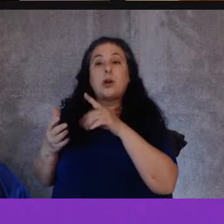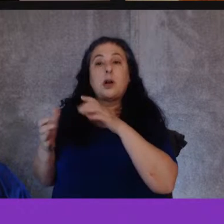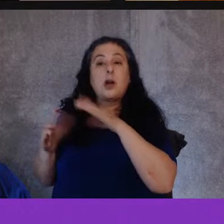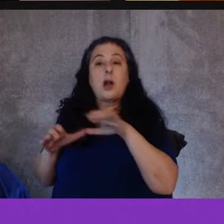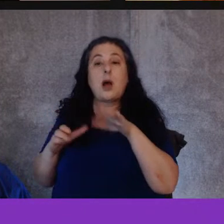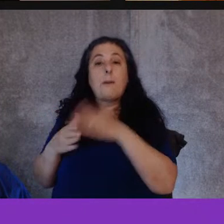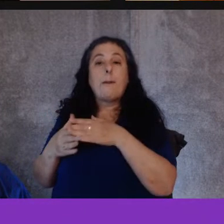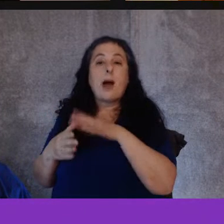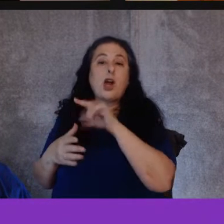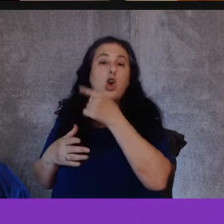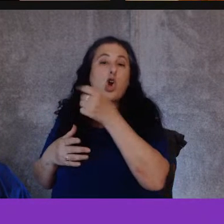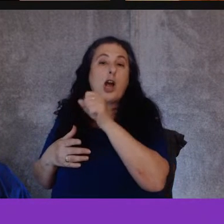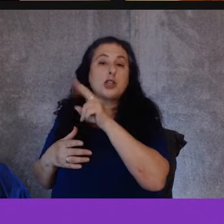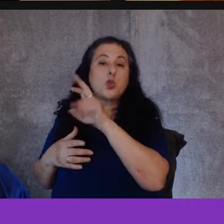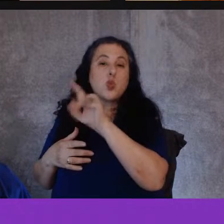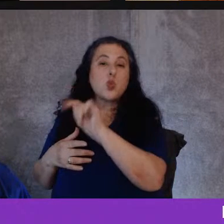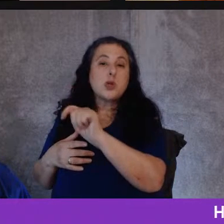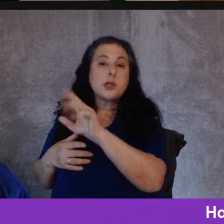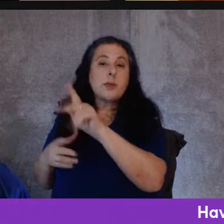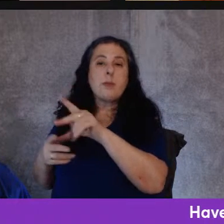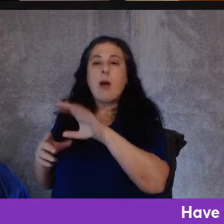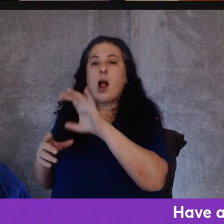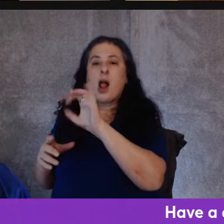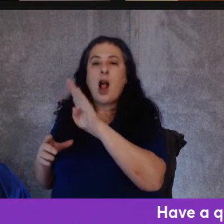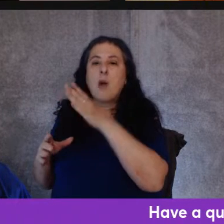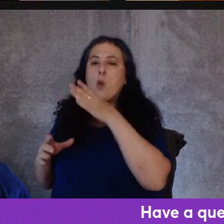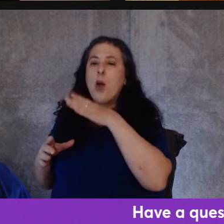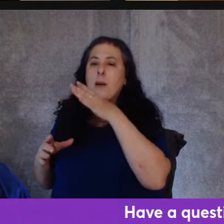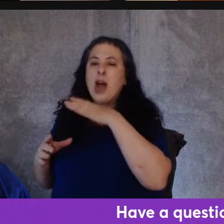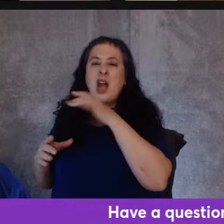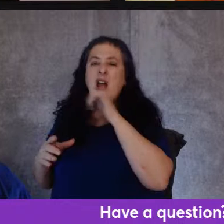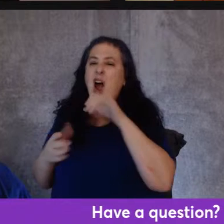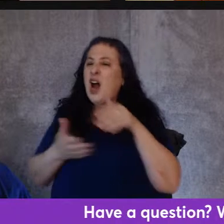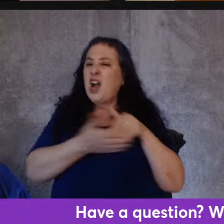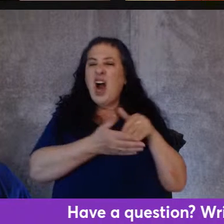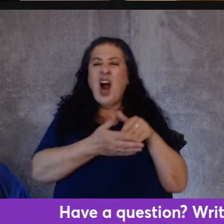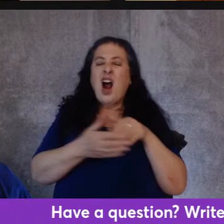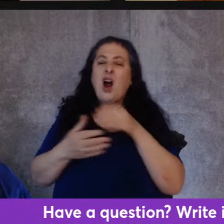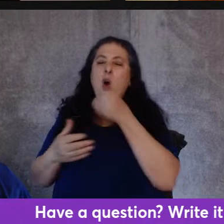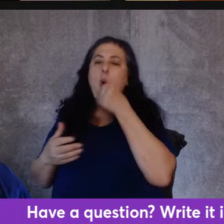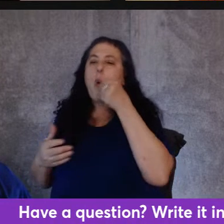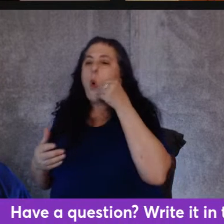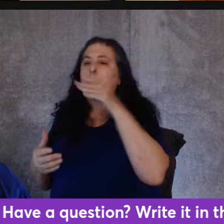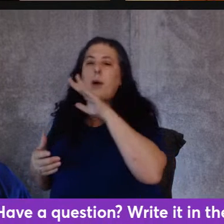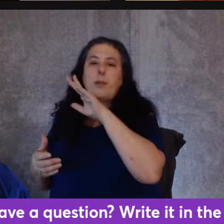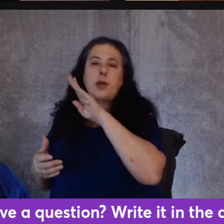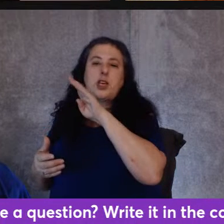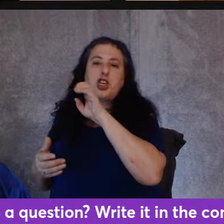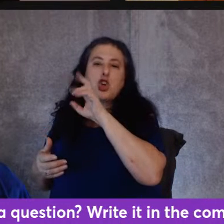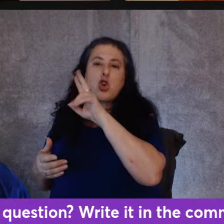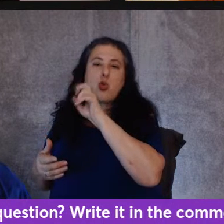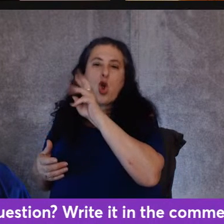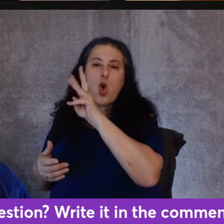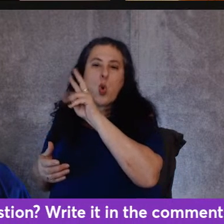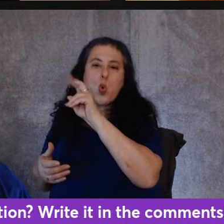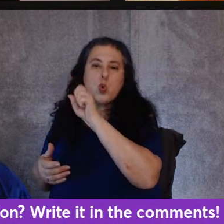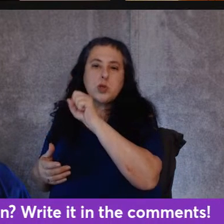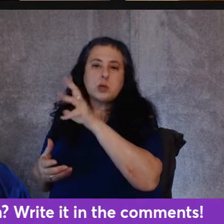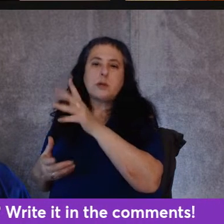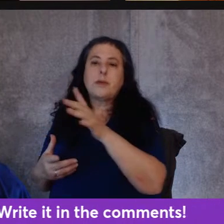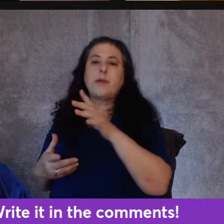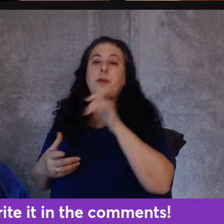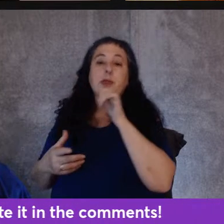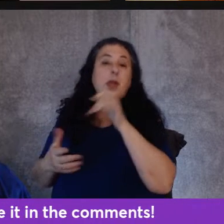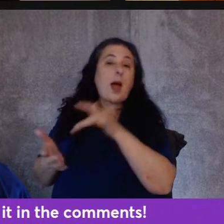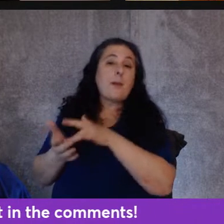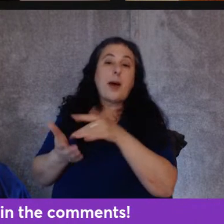by grassroots people. They were done by club women. They were done by home bureaus. And, these weren't medical doctors. And so